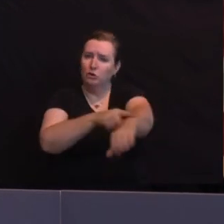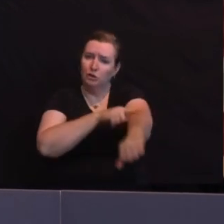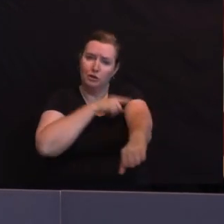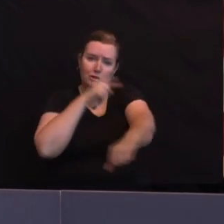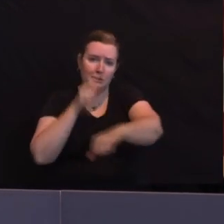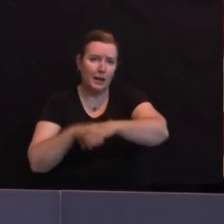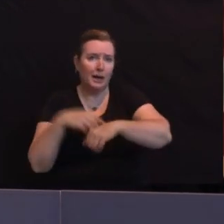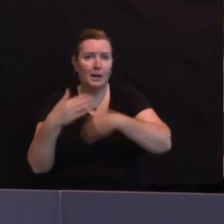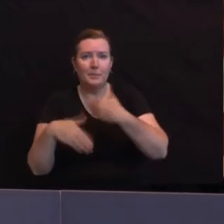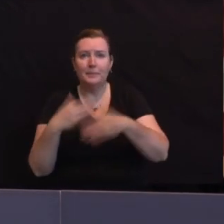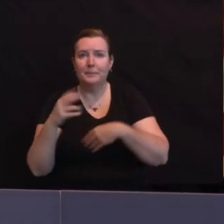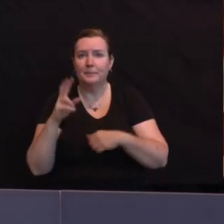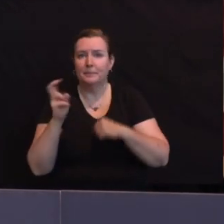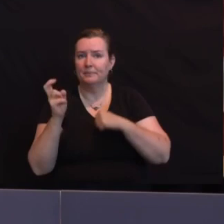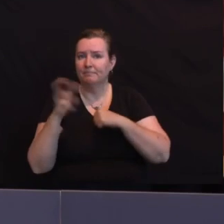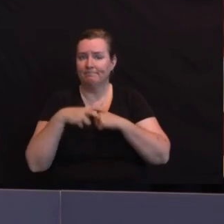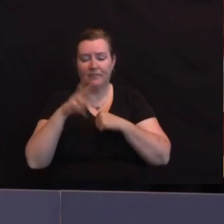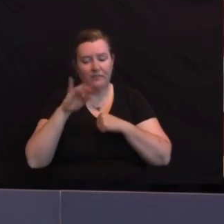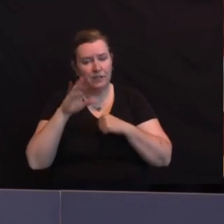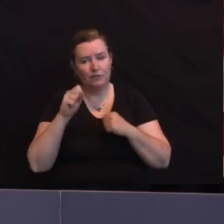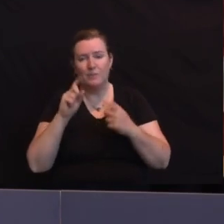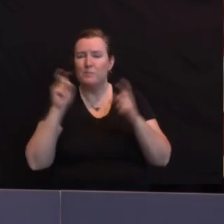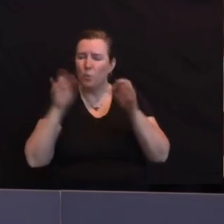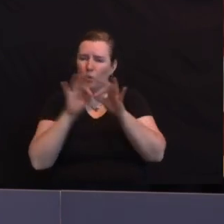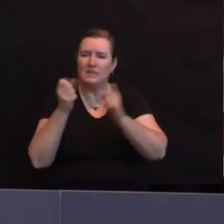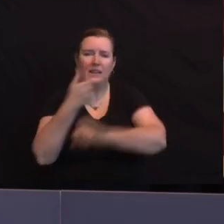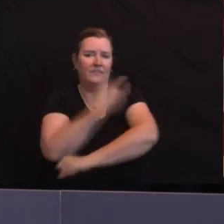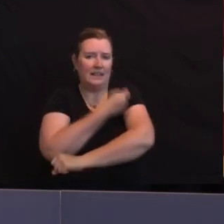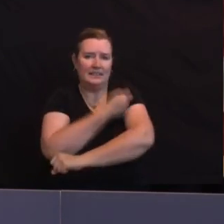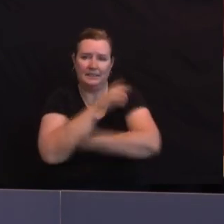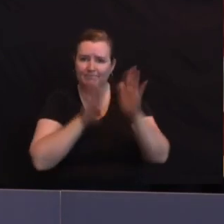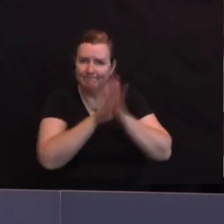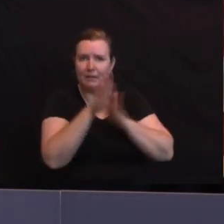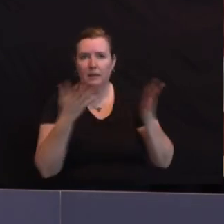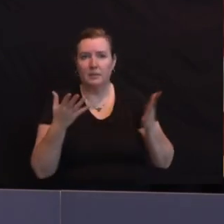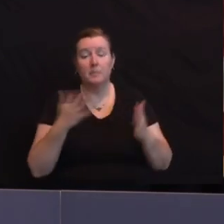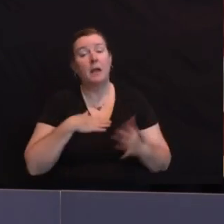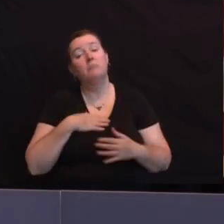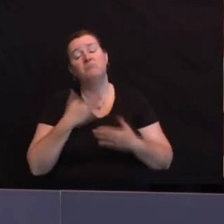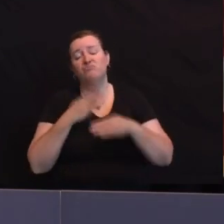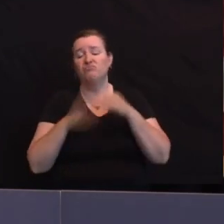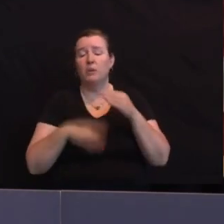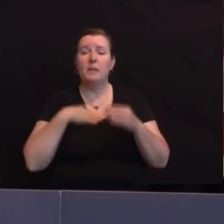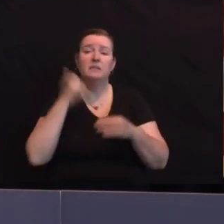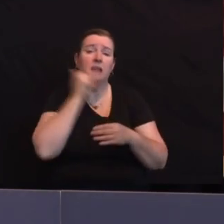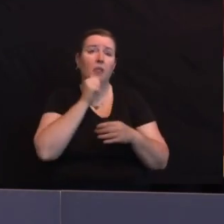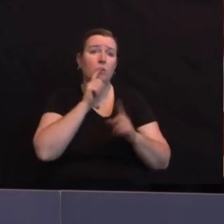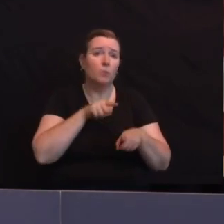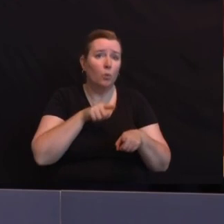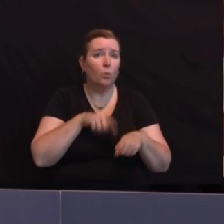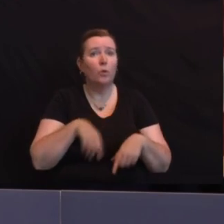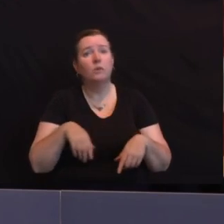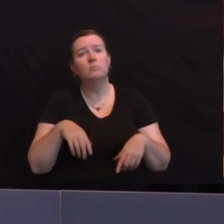COVID-19 takes hold. Moving on to my daily report, as the governor shared, our hospitals